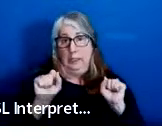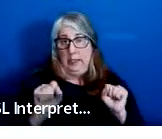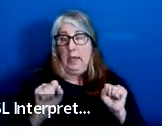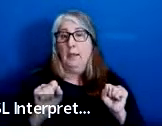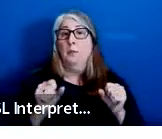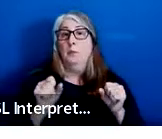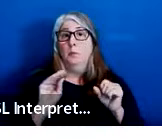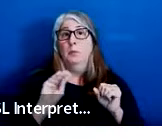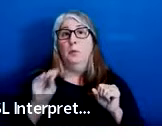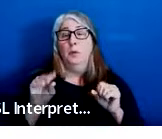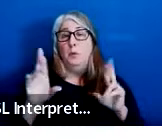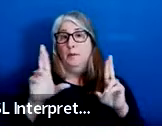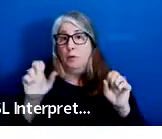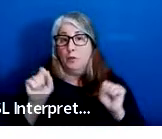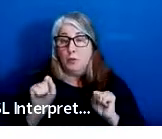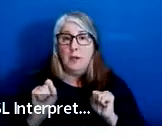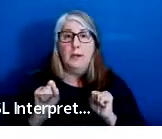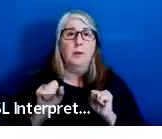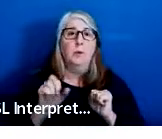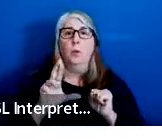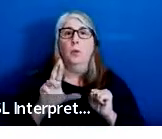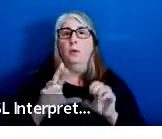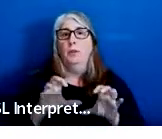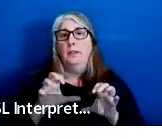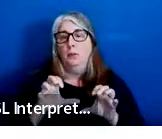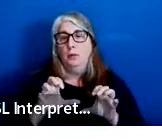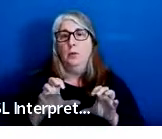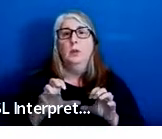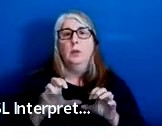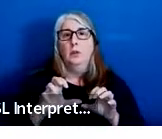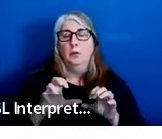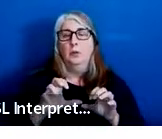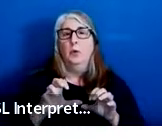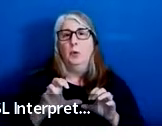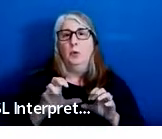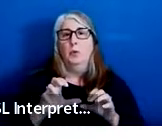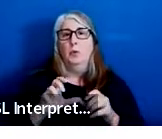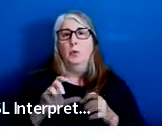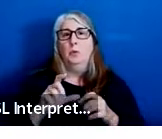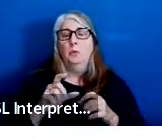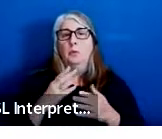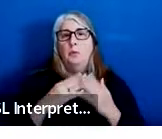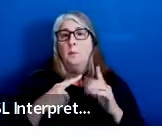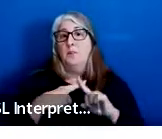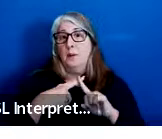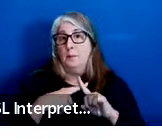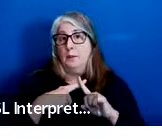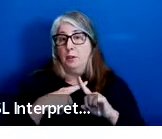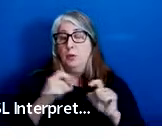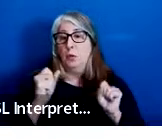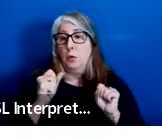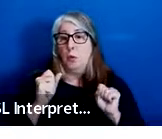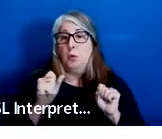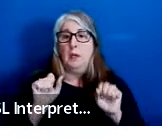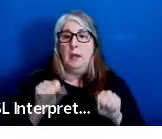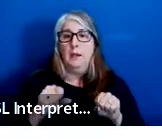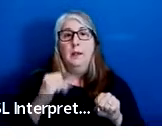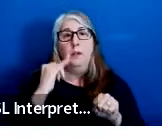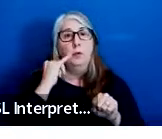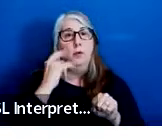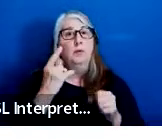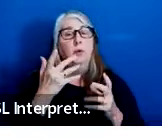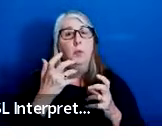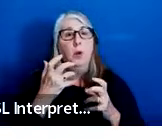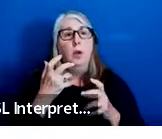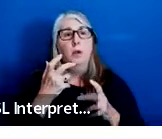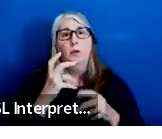and by that I mean that it does have, resistance to certain temperatures that may be cold. So if you wish to keep some of your, your